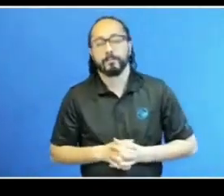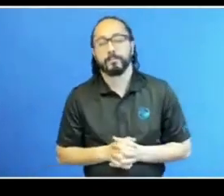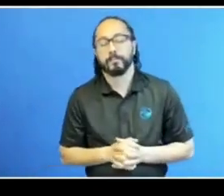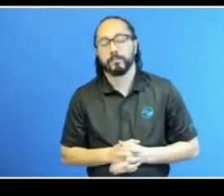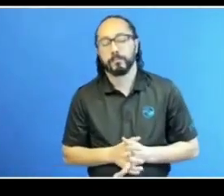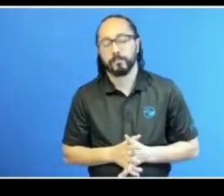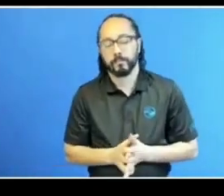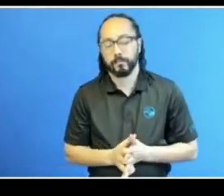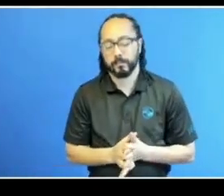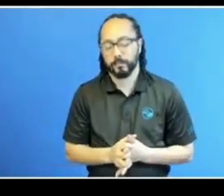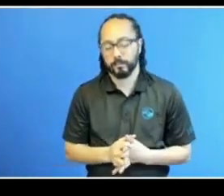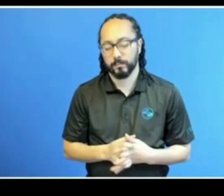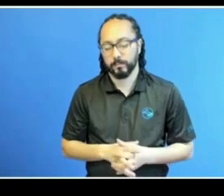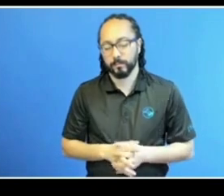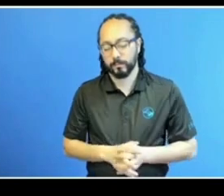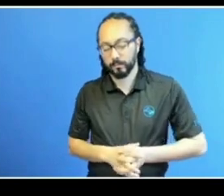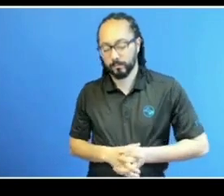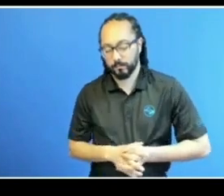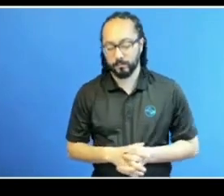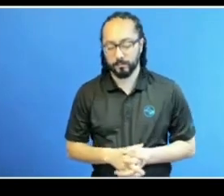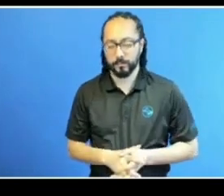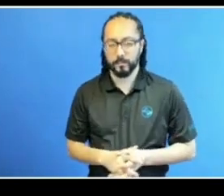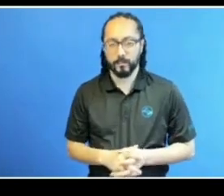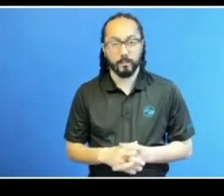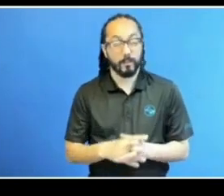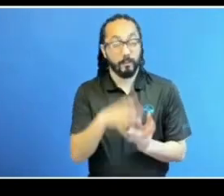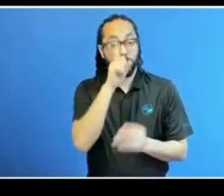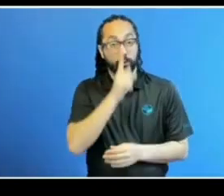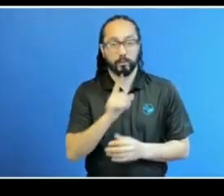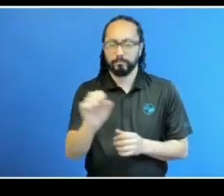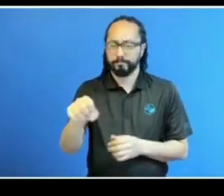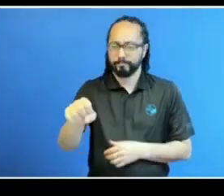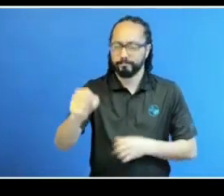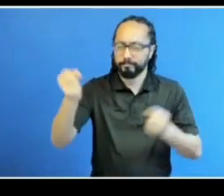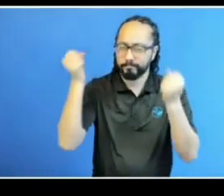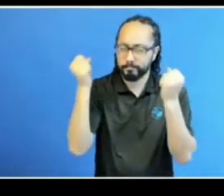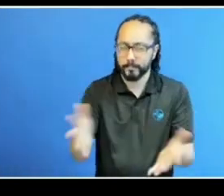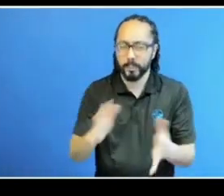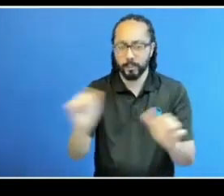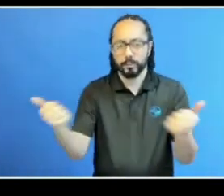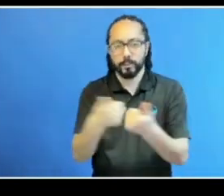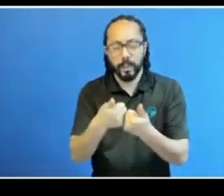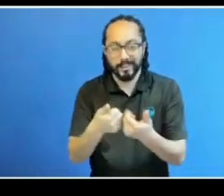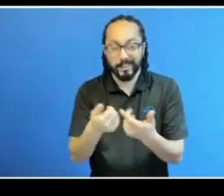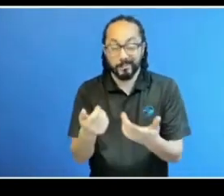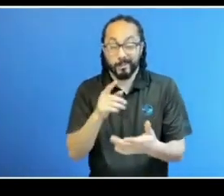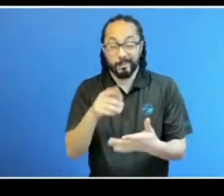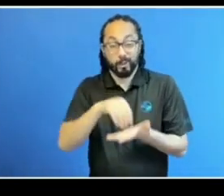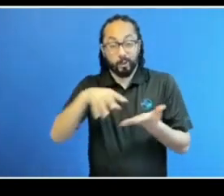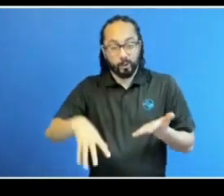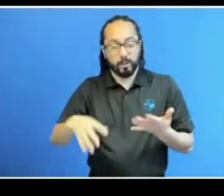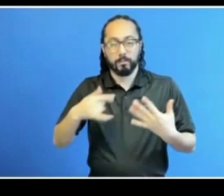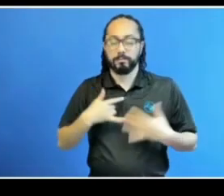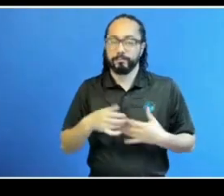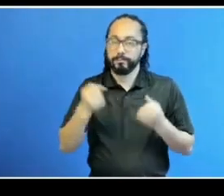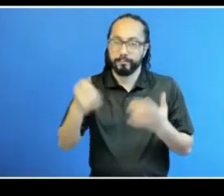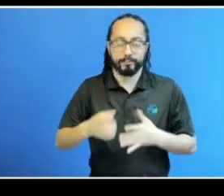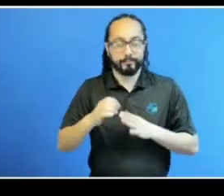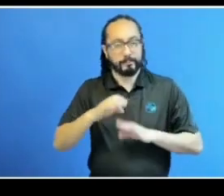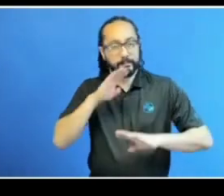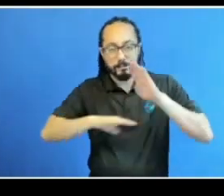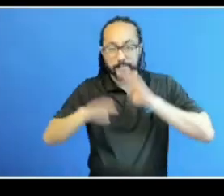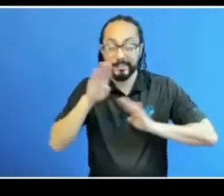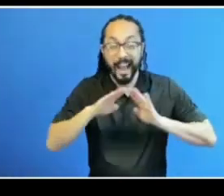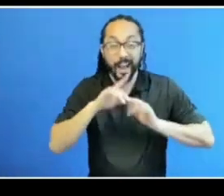but as students, I think being a student is the hardest thing everyone has to go through in their lives, because you're stuck on a limited budget as a